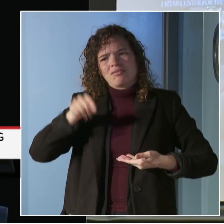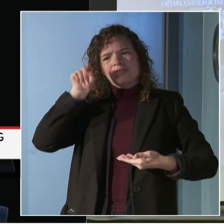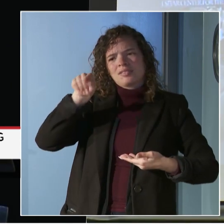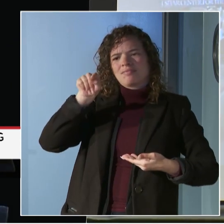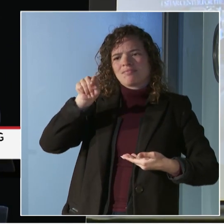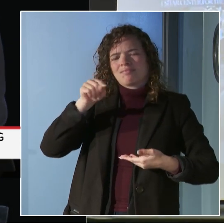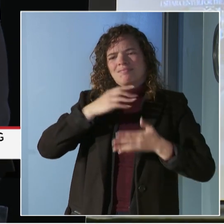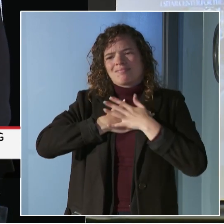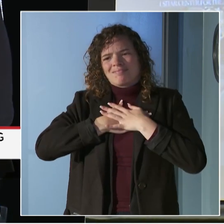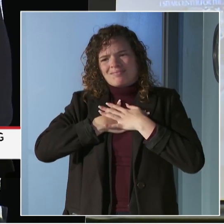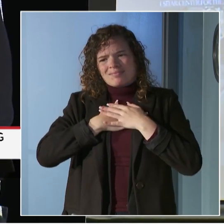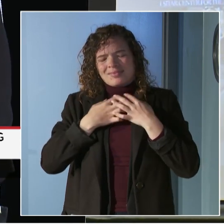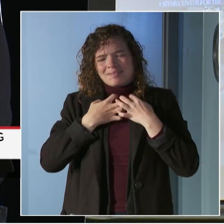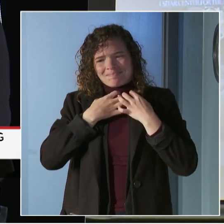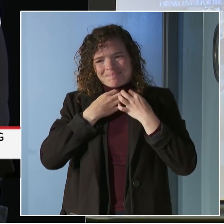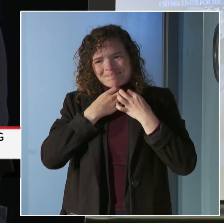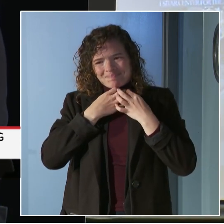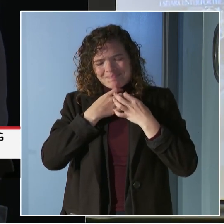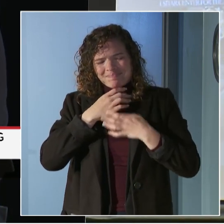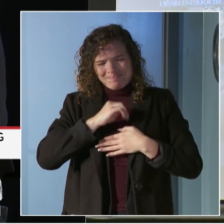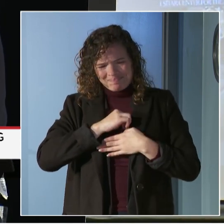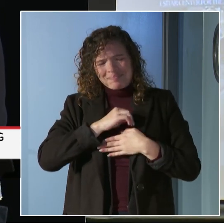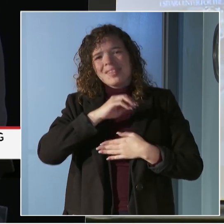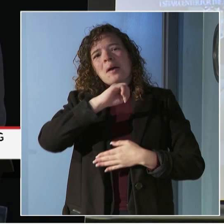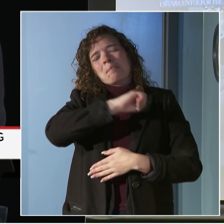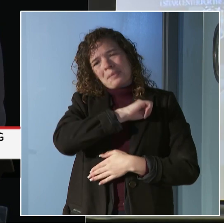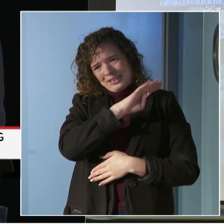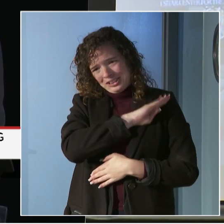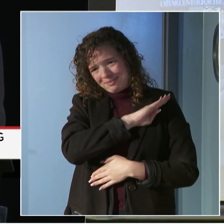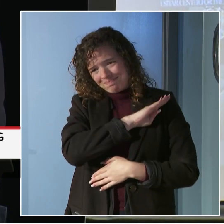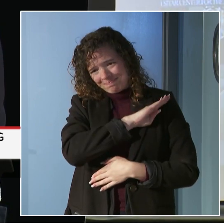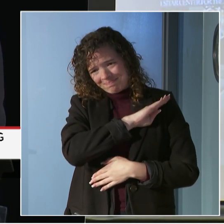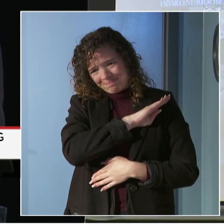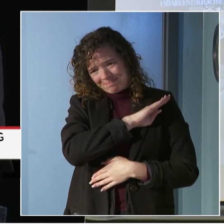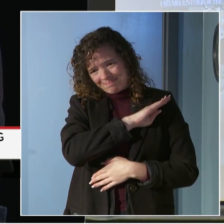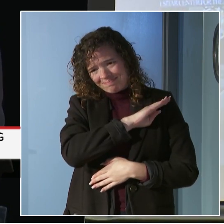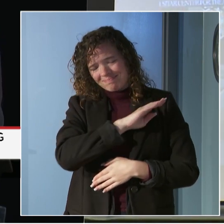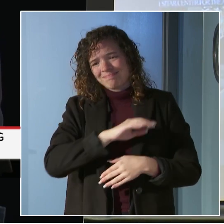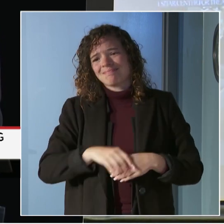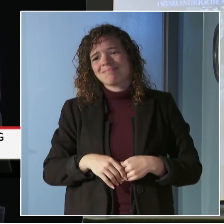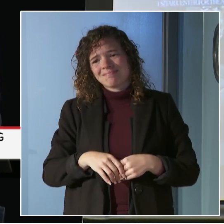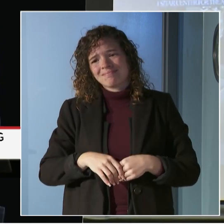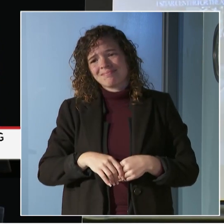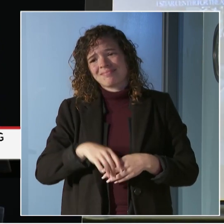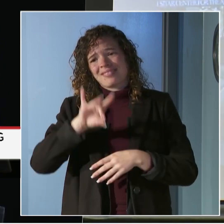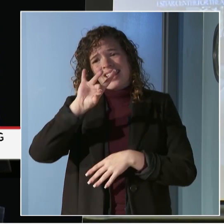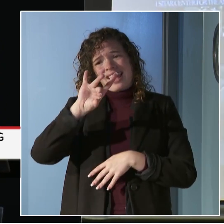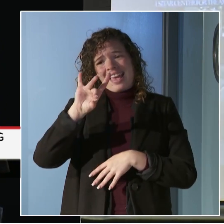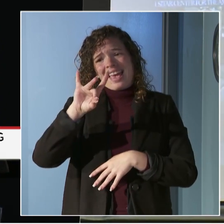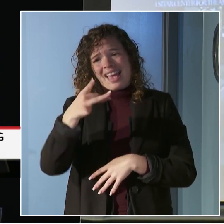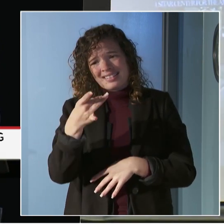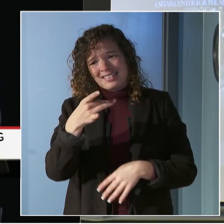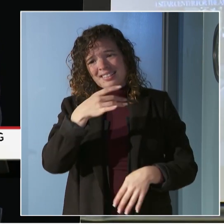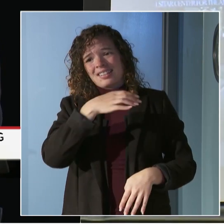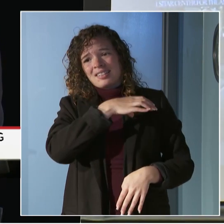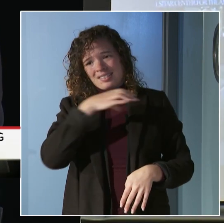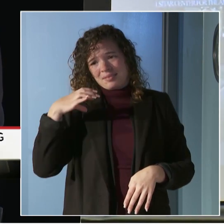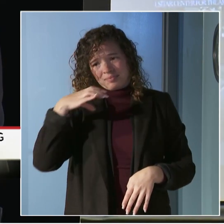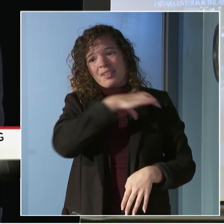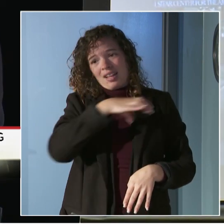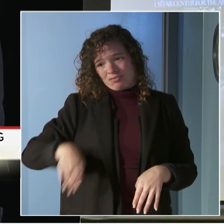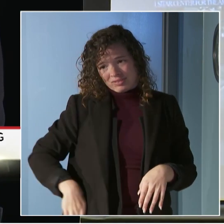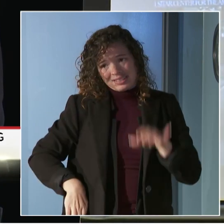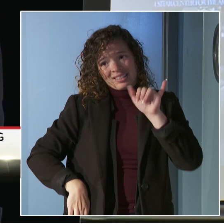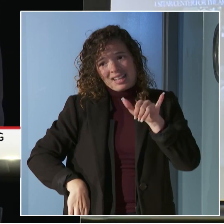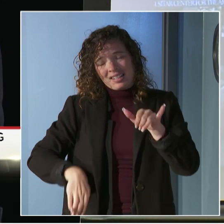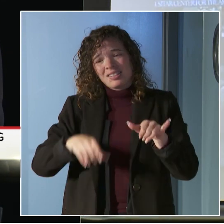Muriel Bowser in her the eighth mayor of the District of Columbia, and the only female